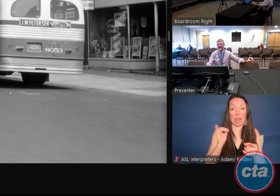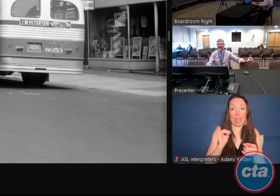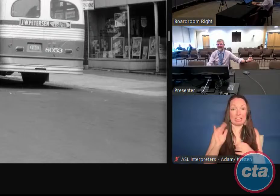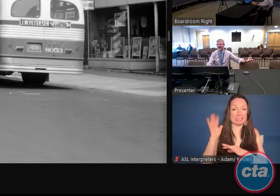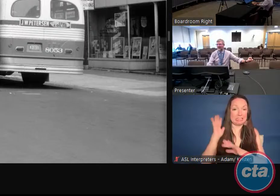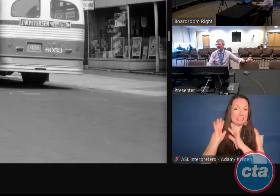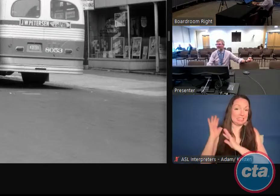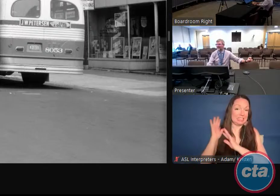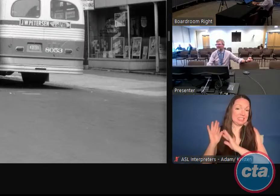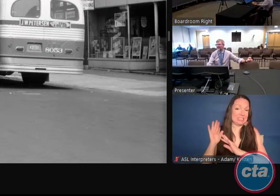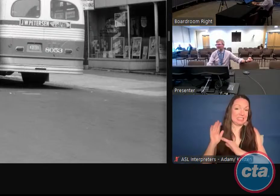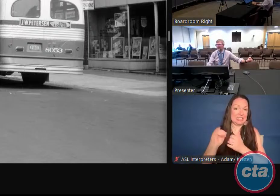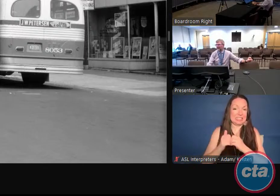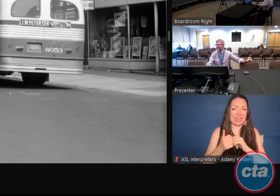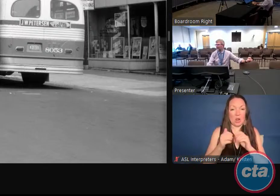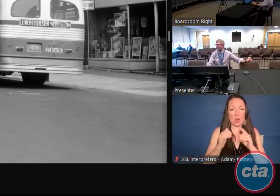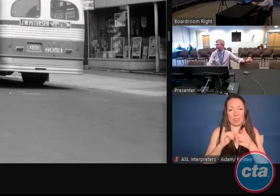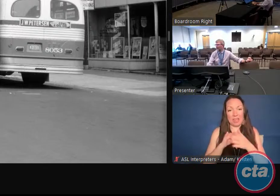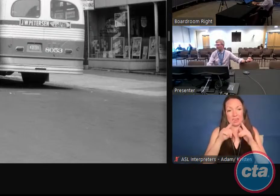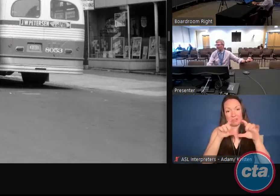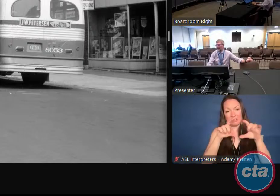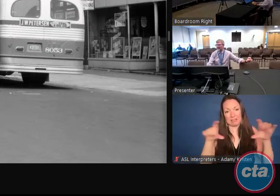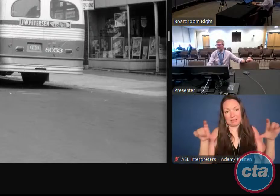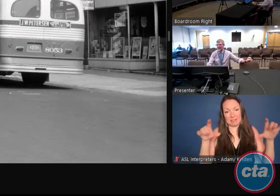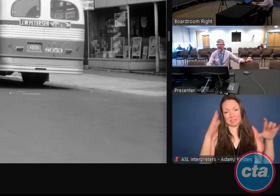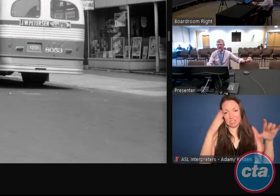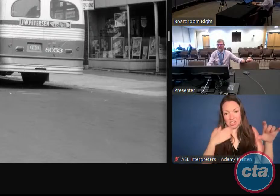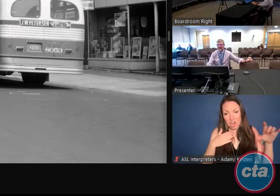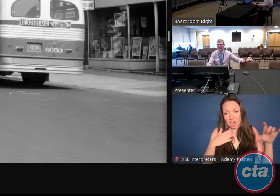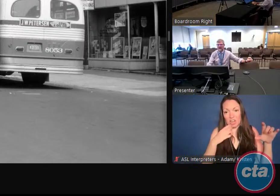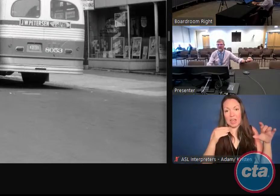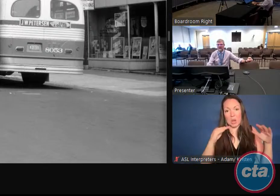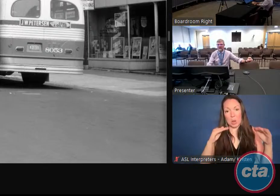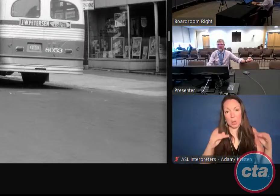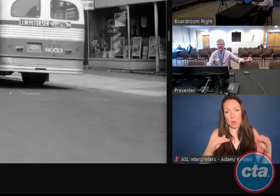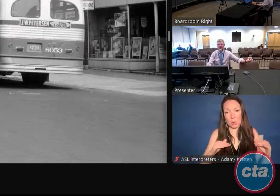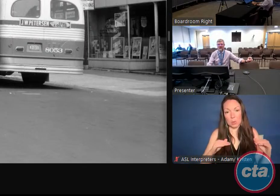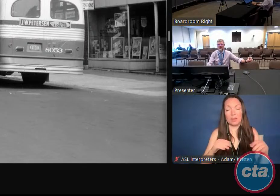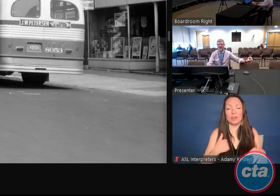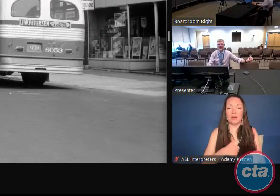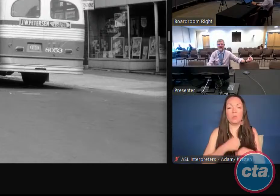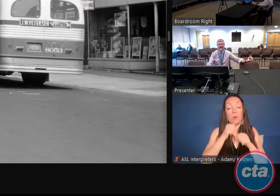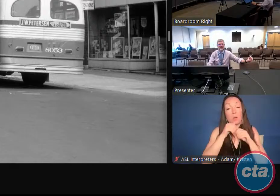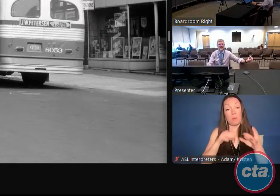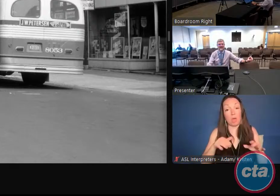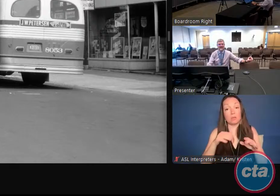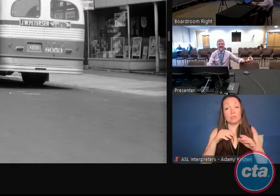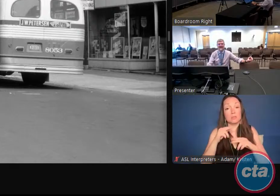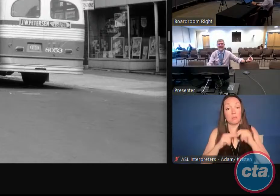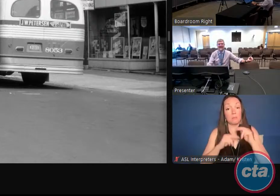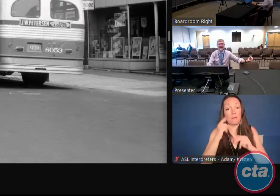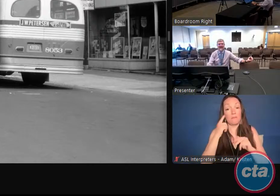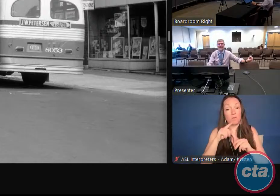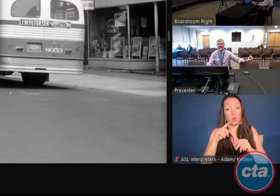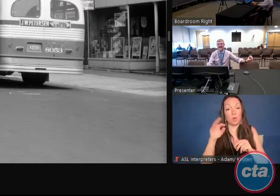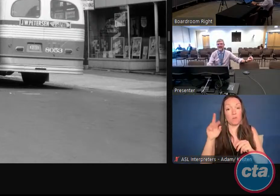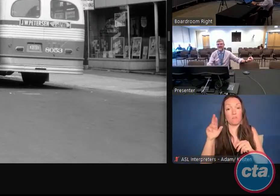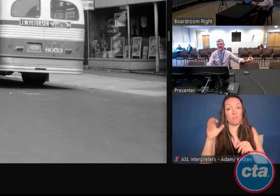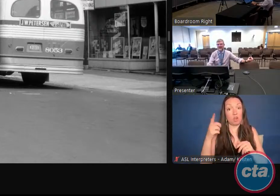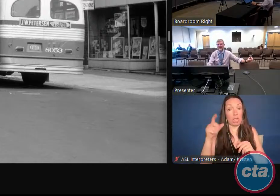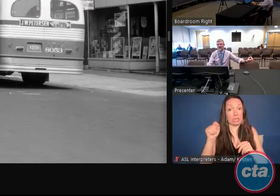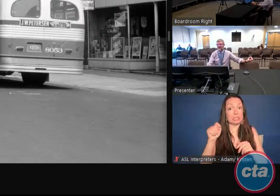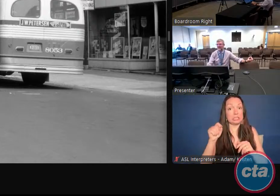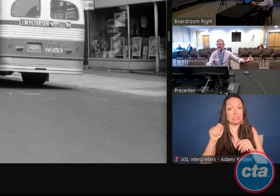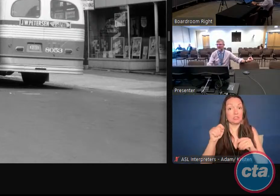that viaduct was. We were blessed that they built this railroad for freight railroad traffic that was significantly heavier than us.